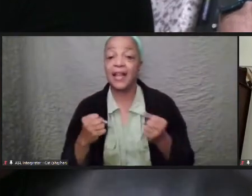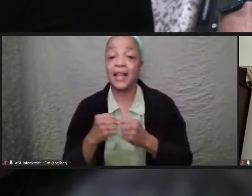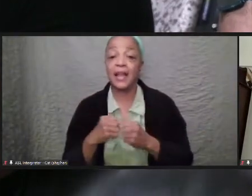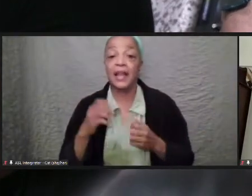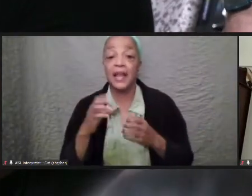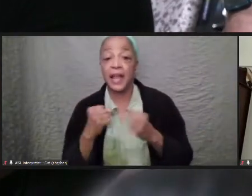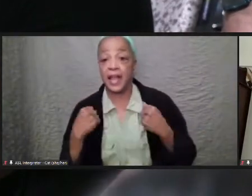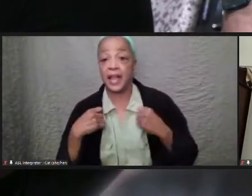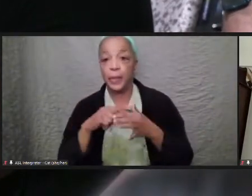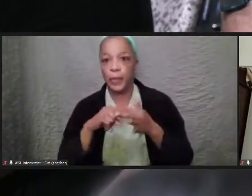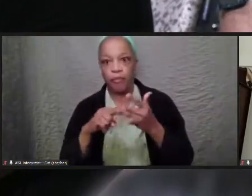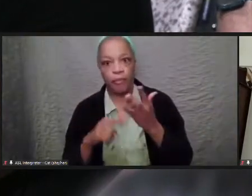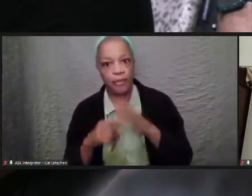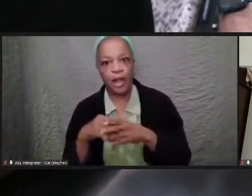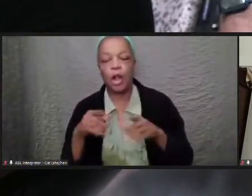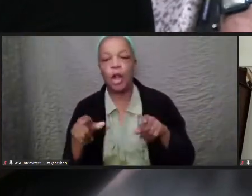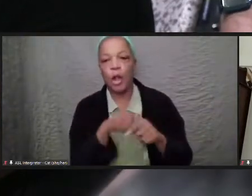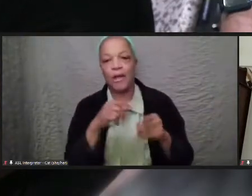Members.